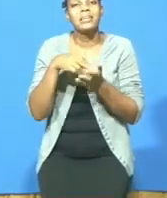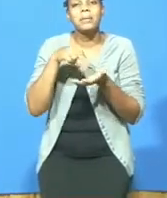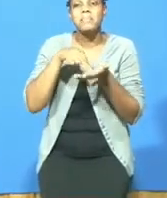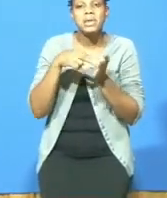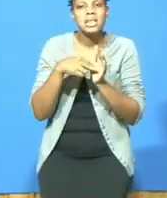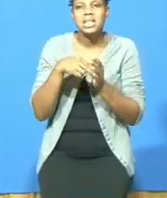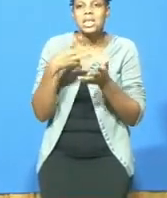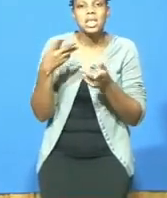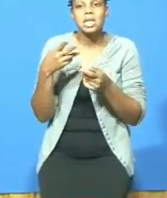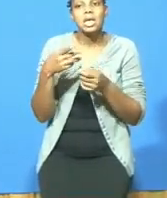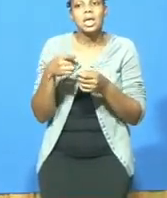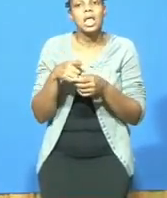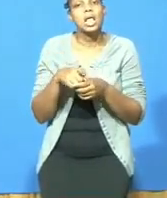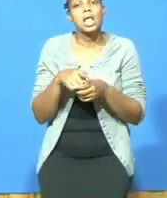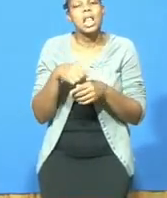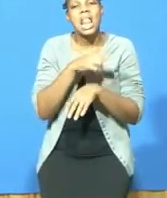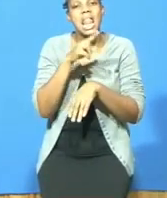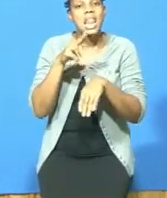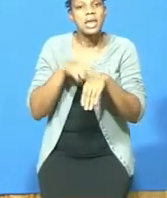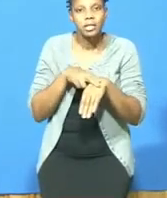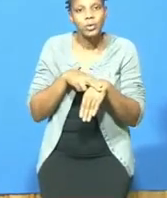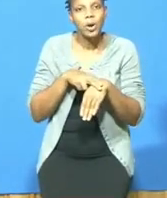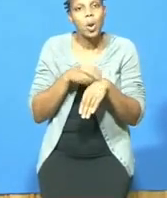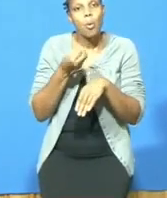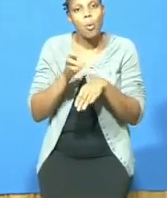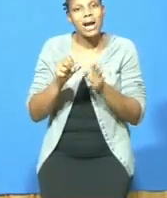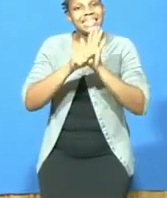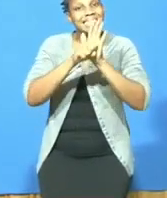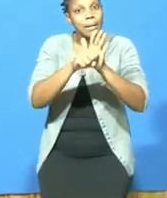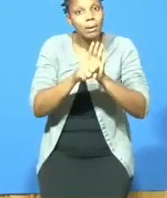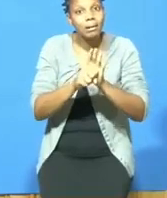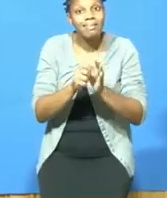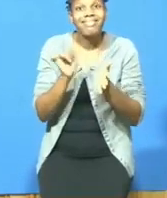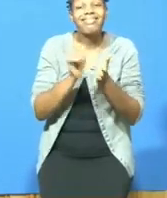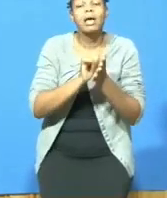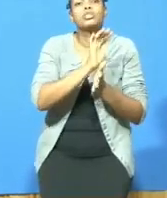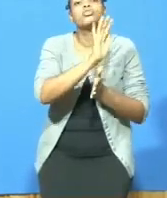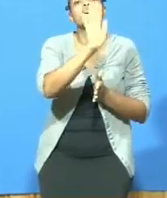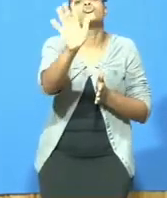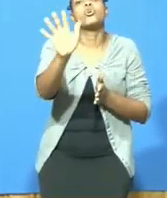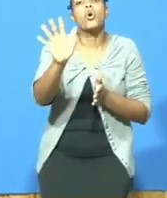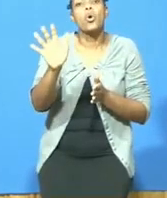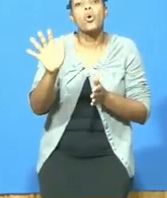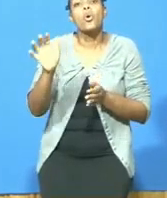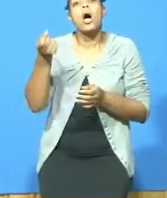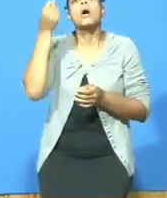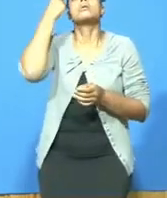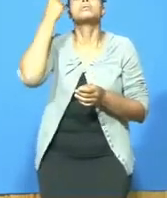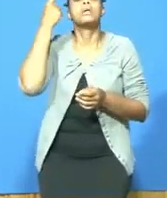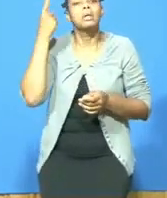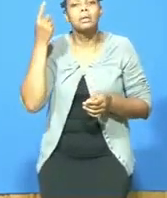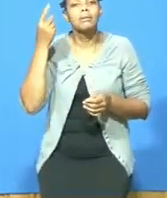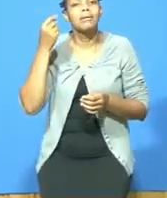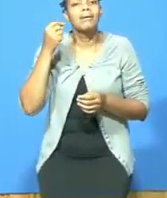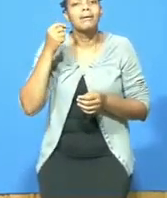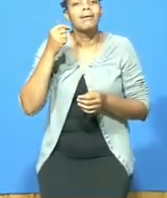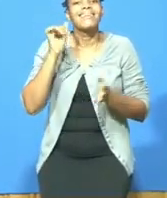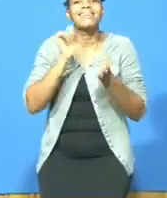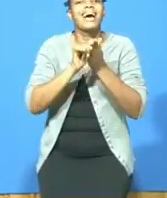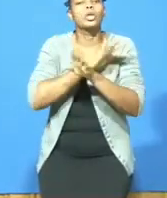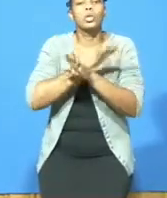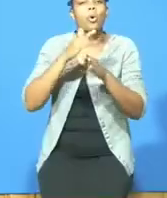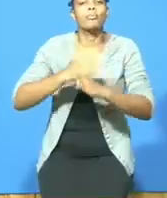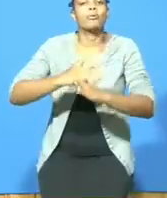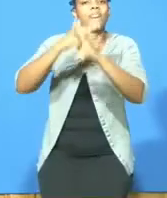literal or symbolic, then that is your conclusion. That does not prevent